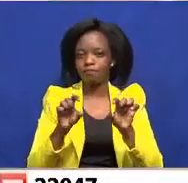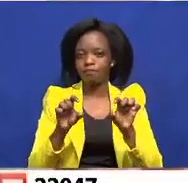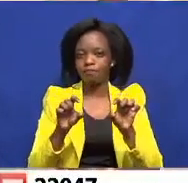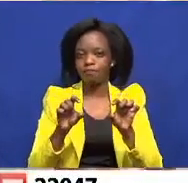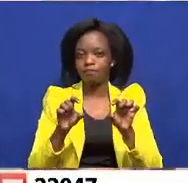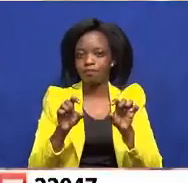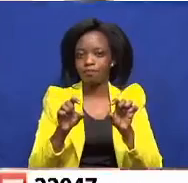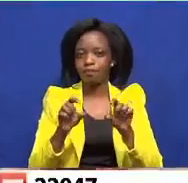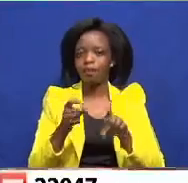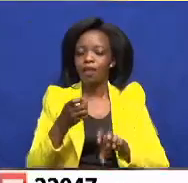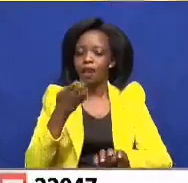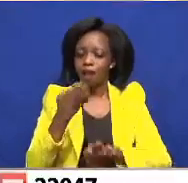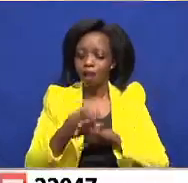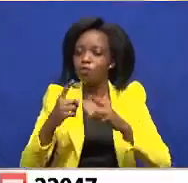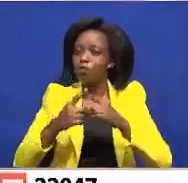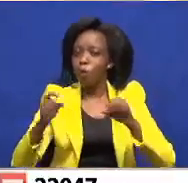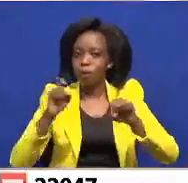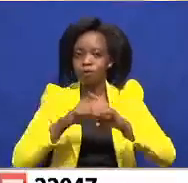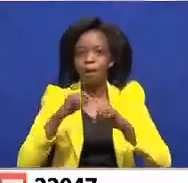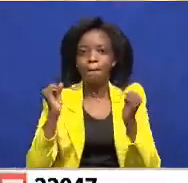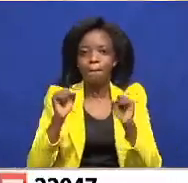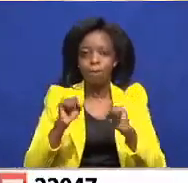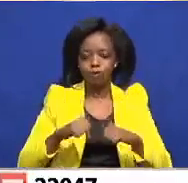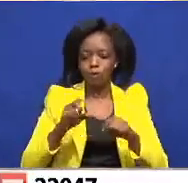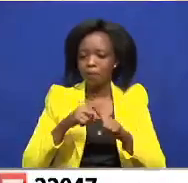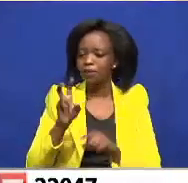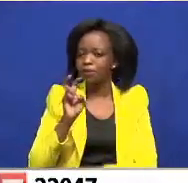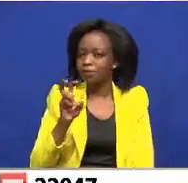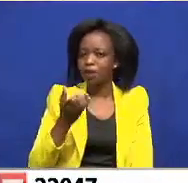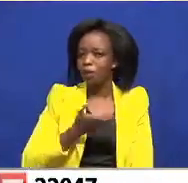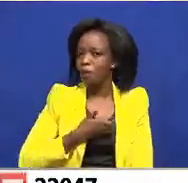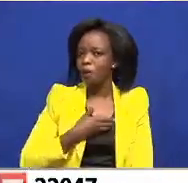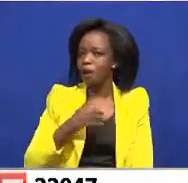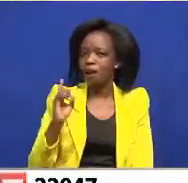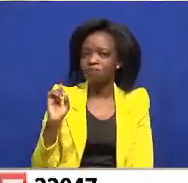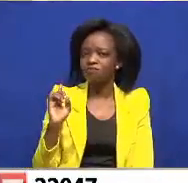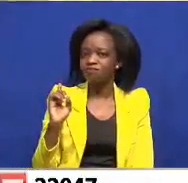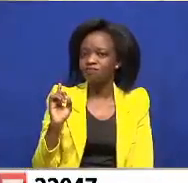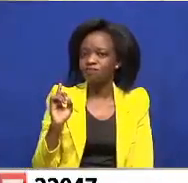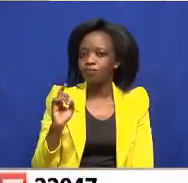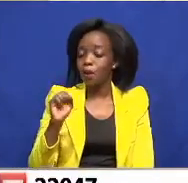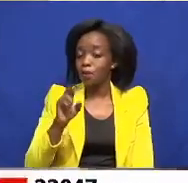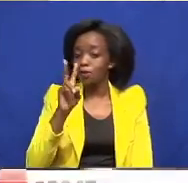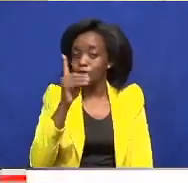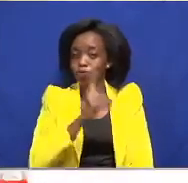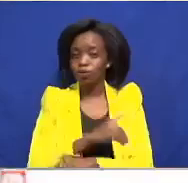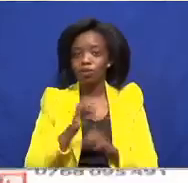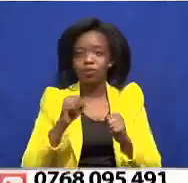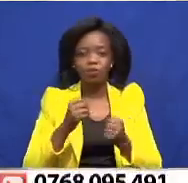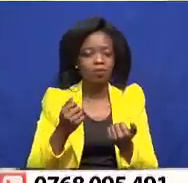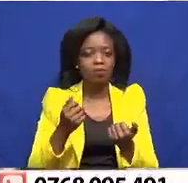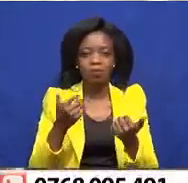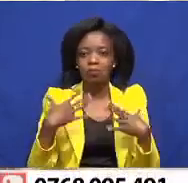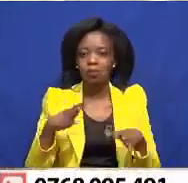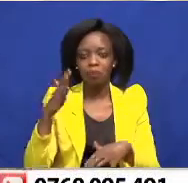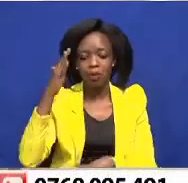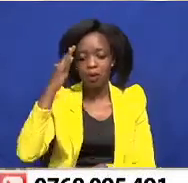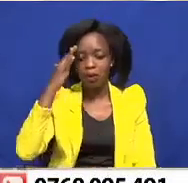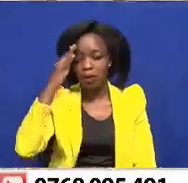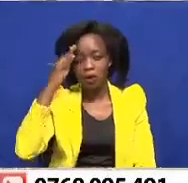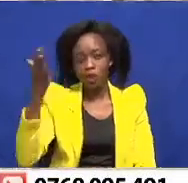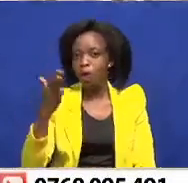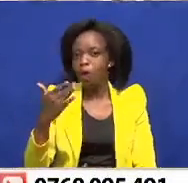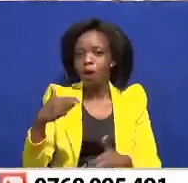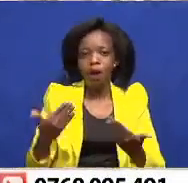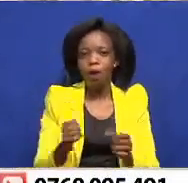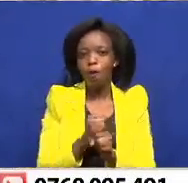are, yani zinaweza kaa for long, lakini tukiangalia kama hii yetu, taenda siku mbili tatu hata itakuwa inajulikana ni ile mapema ama